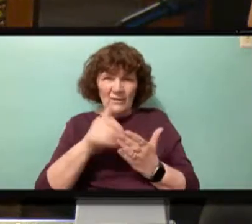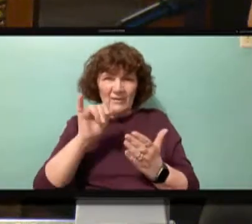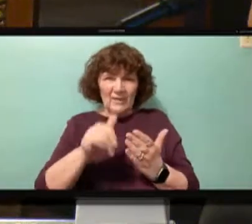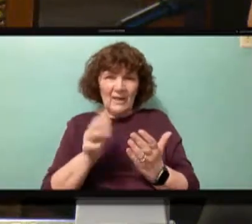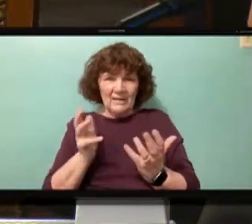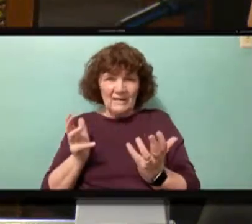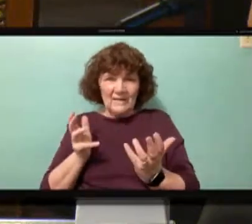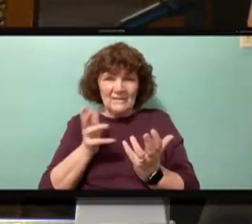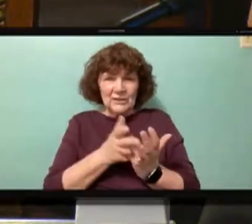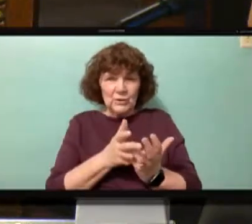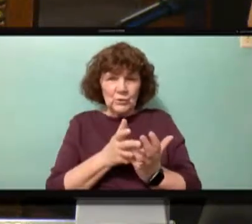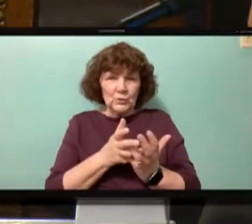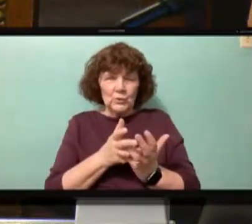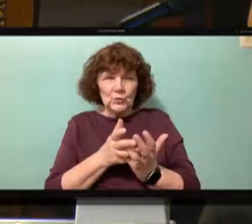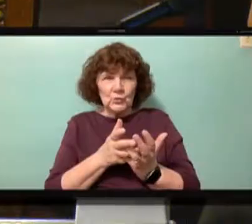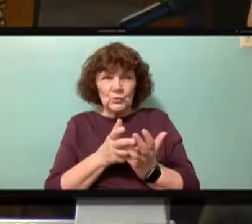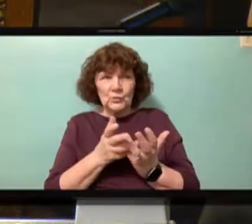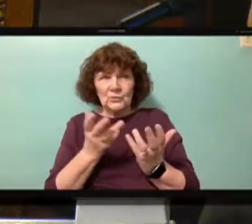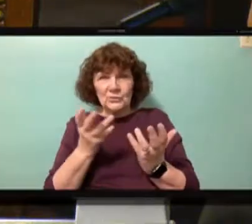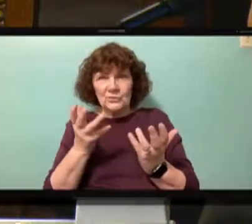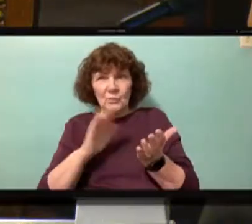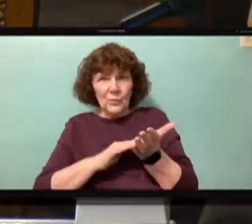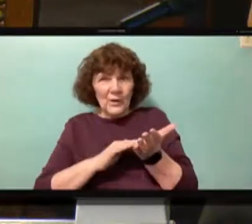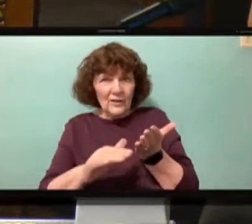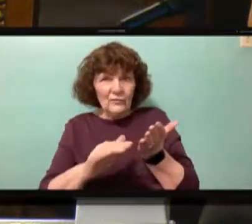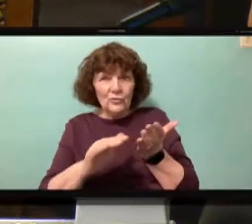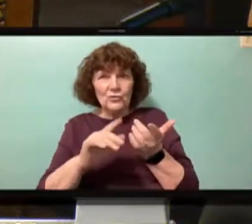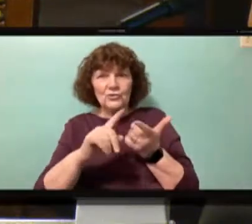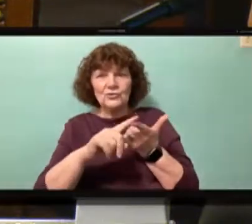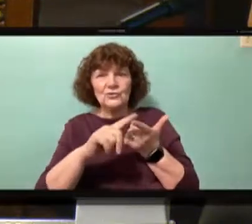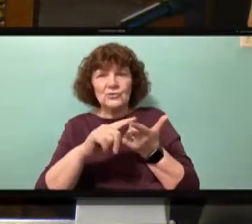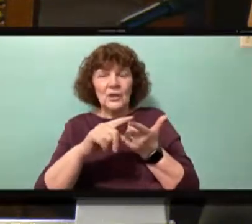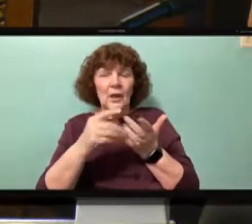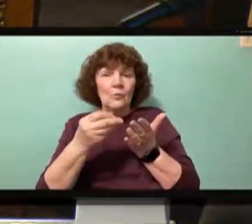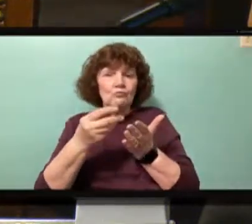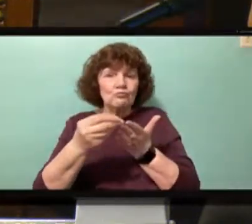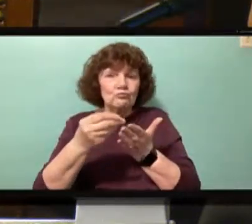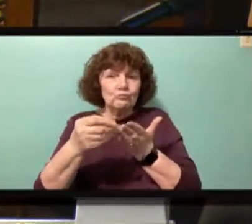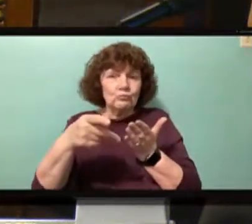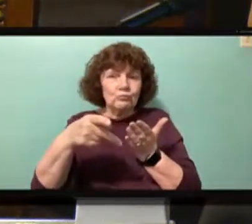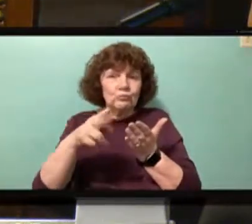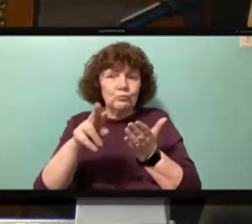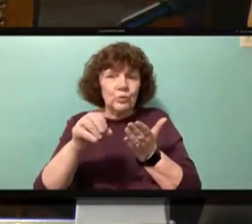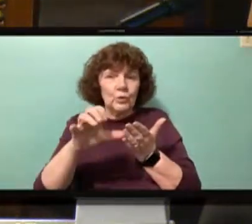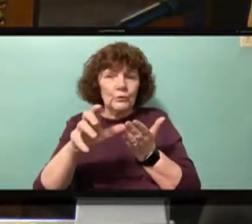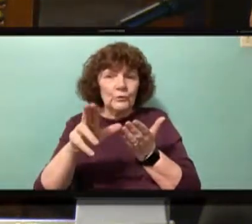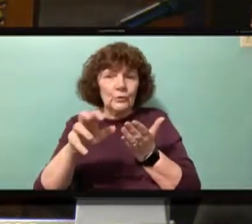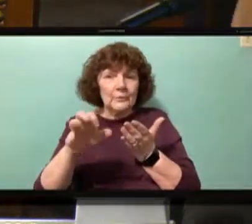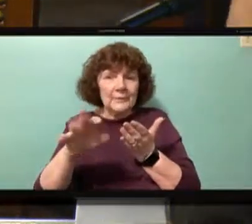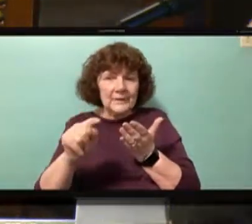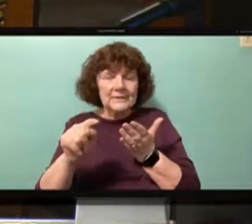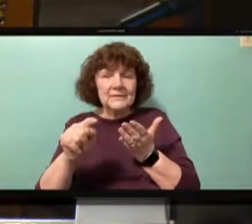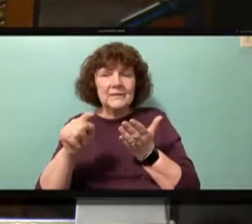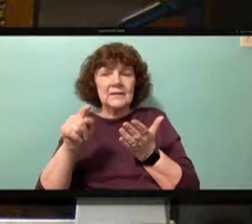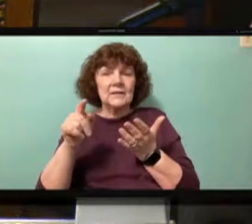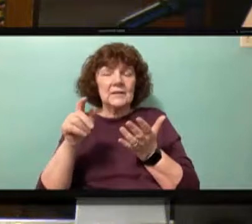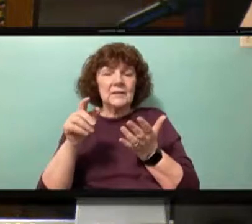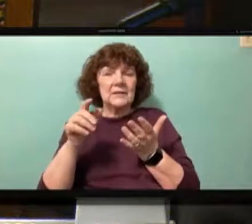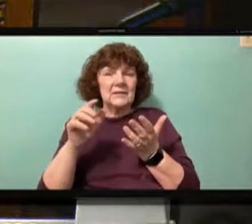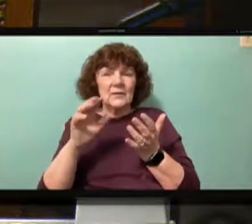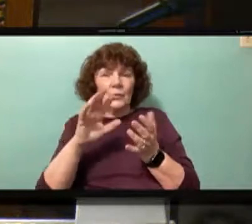I guess, waivers and procurement as it comes to us in context.